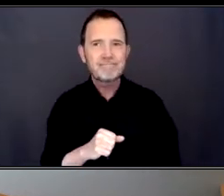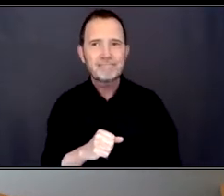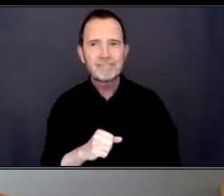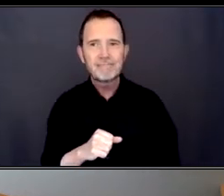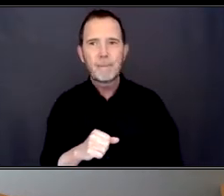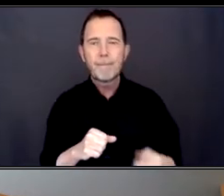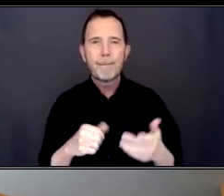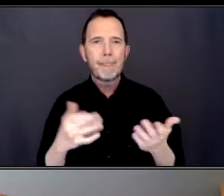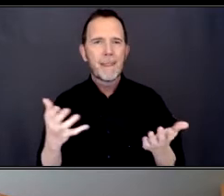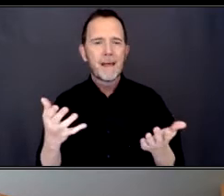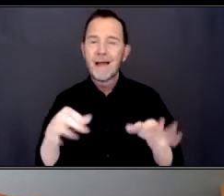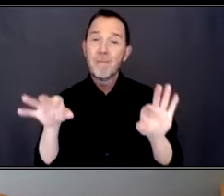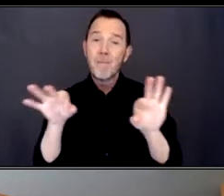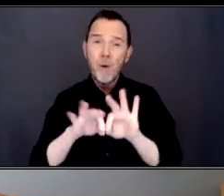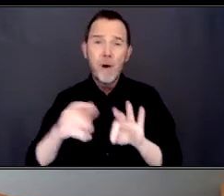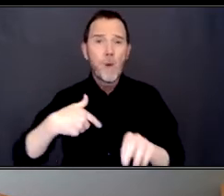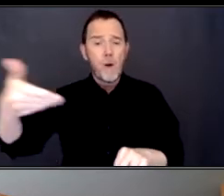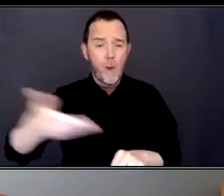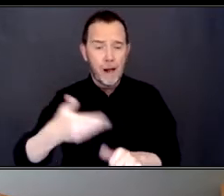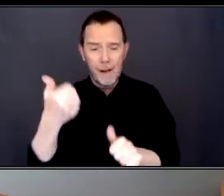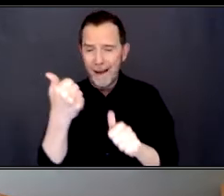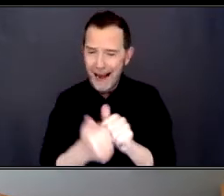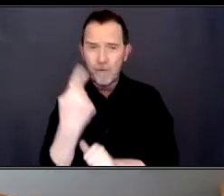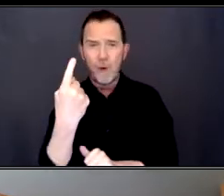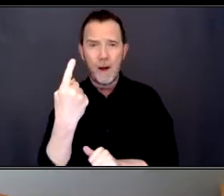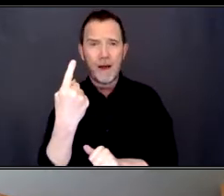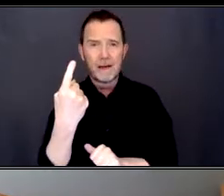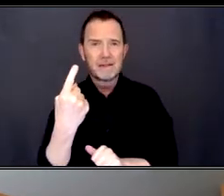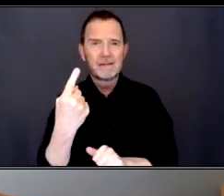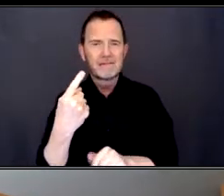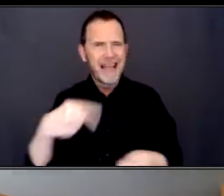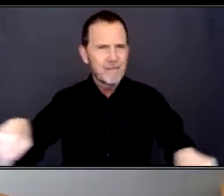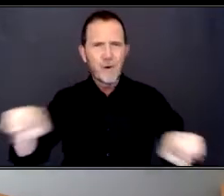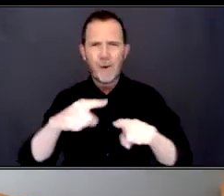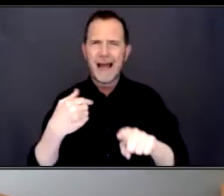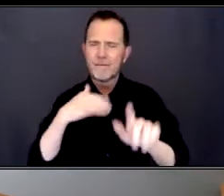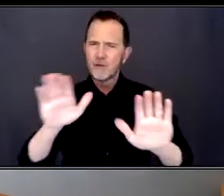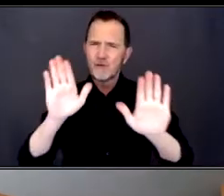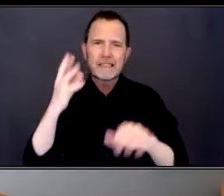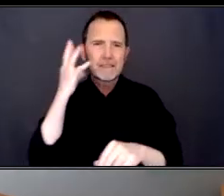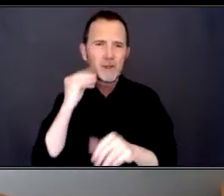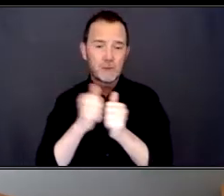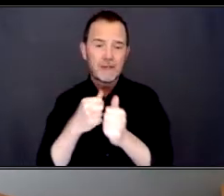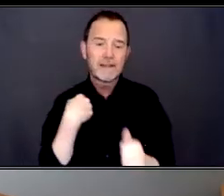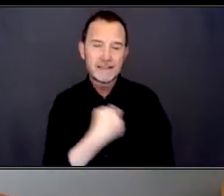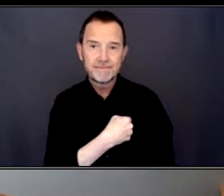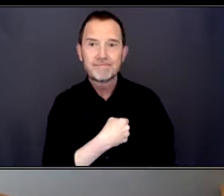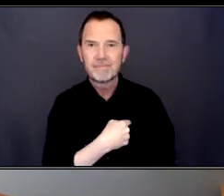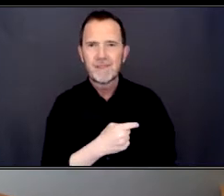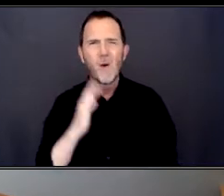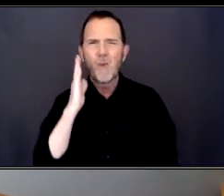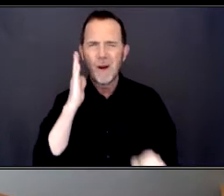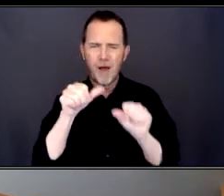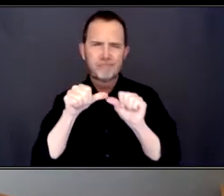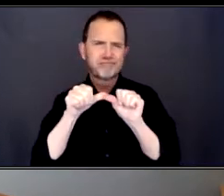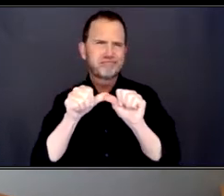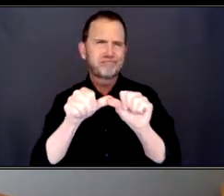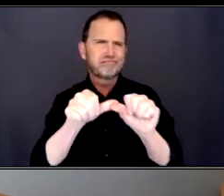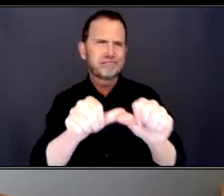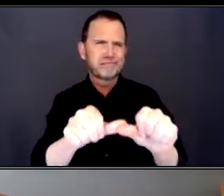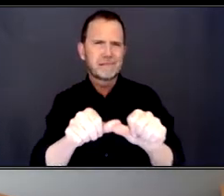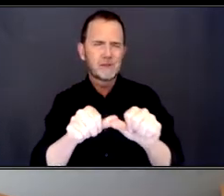welcome everyone and make sure we give everyone a great experience. And we're going to continue to do this. There's lots of other things I can tell you, but it'll take up the whole webinar,